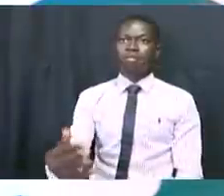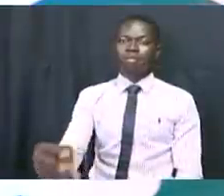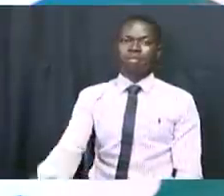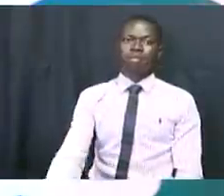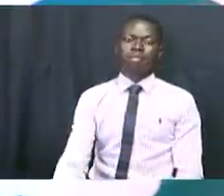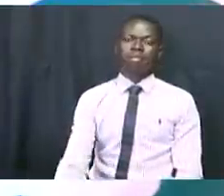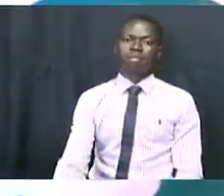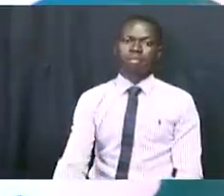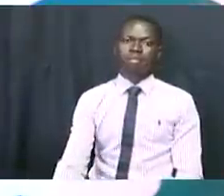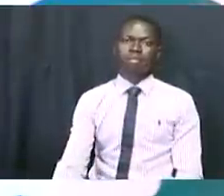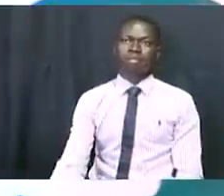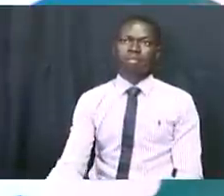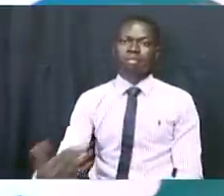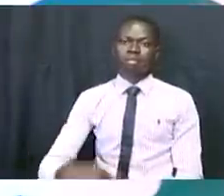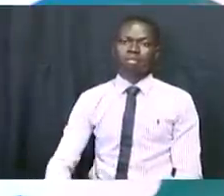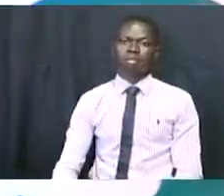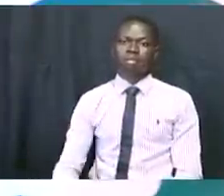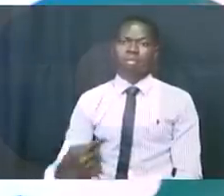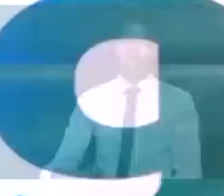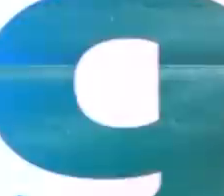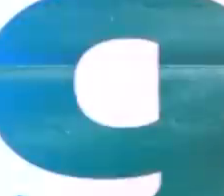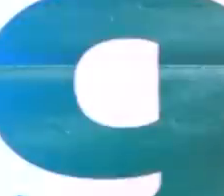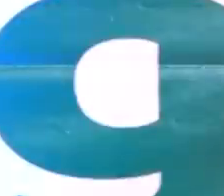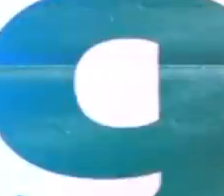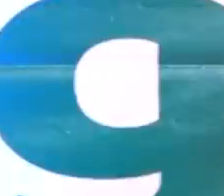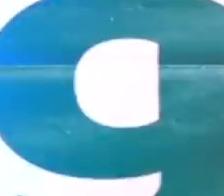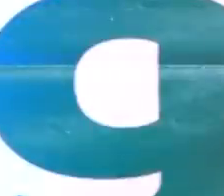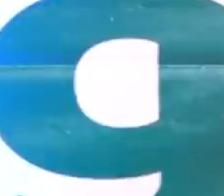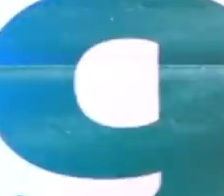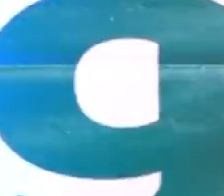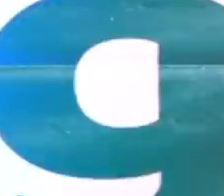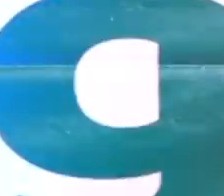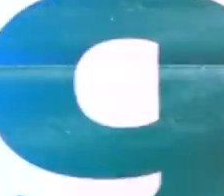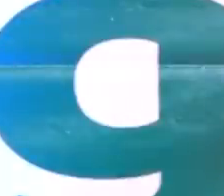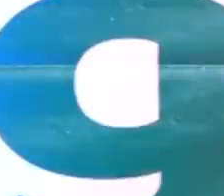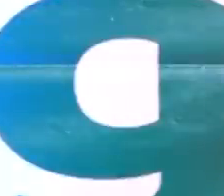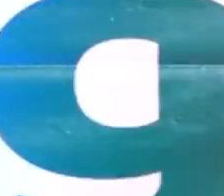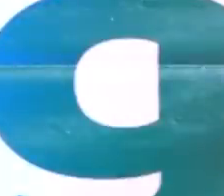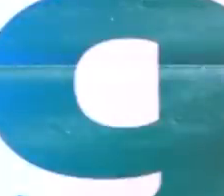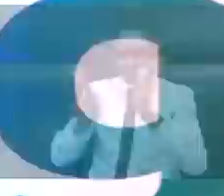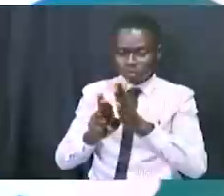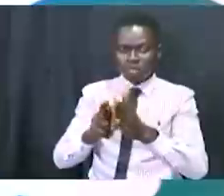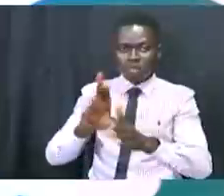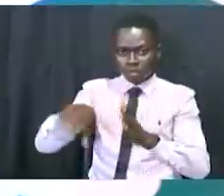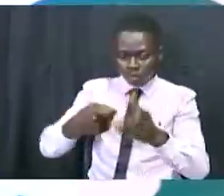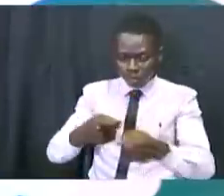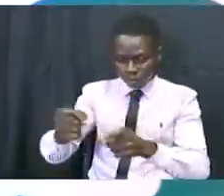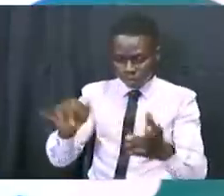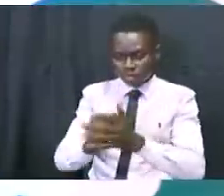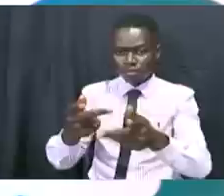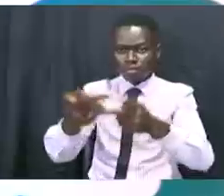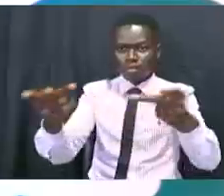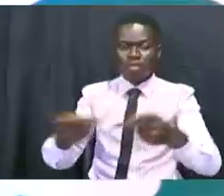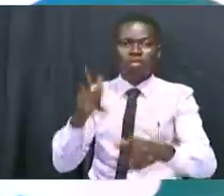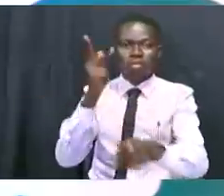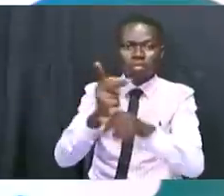placed Daniel in a high position and lavished many gifts on him. He made him ruler over the entire province of Babylon